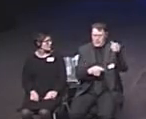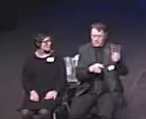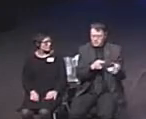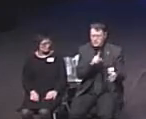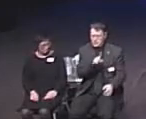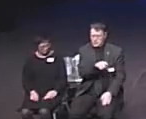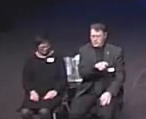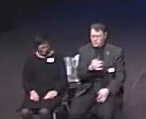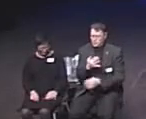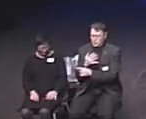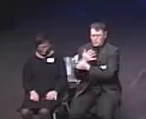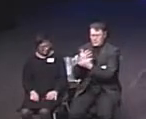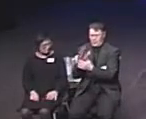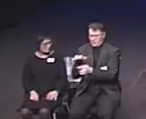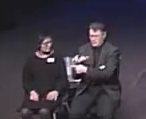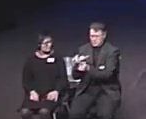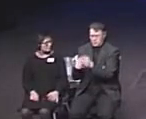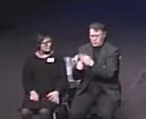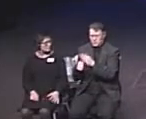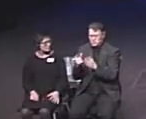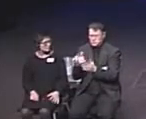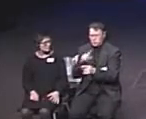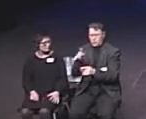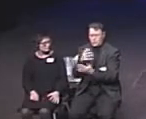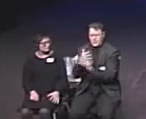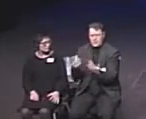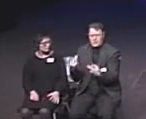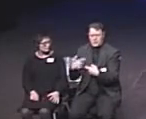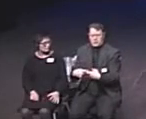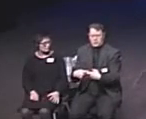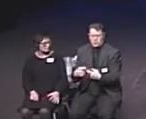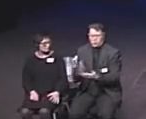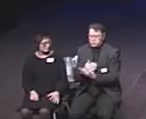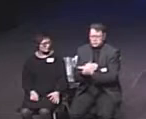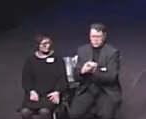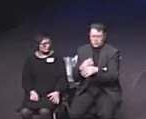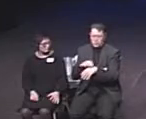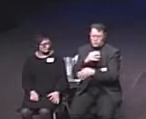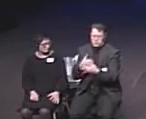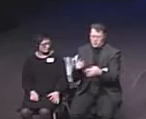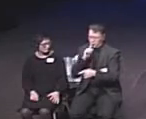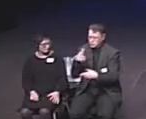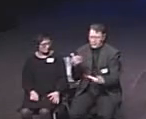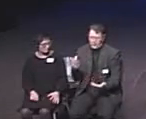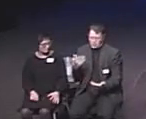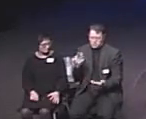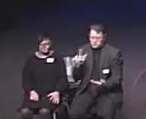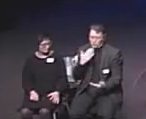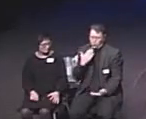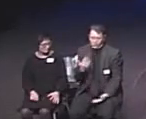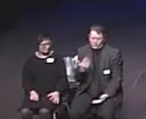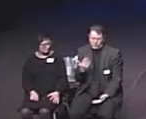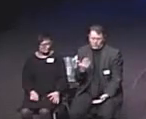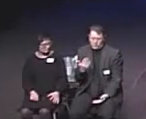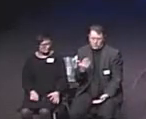Many children have different difficulties with language, some of them because they don't know Swedish as well as